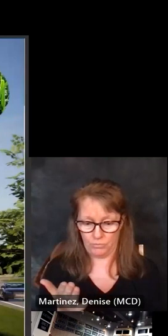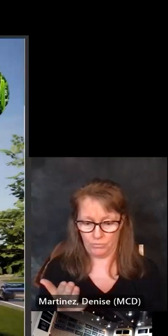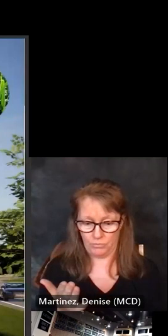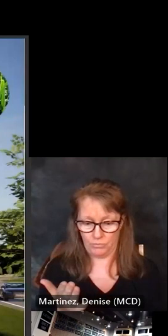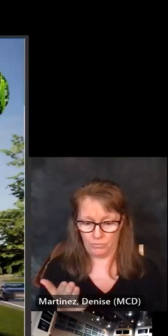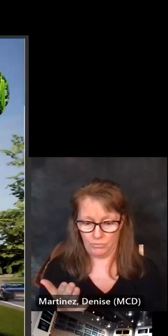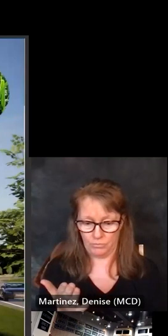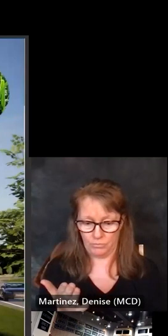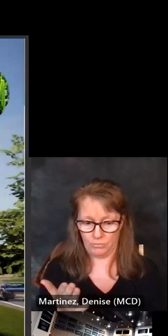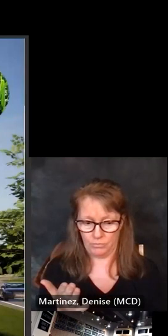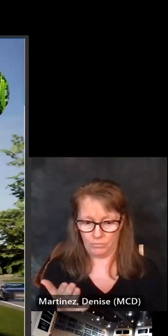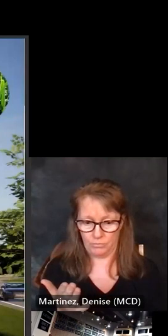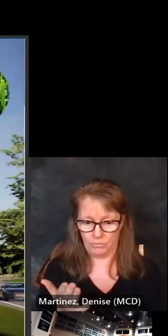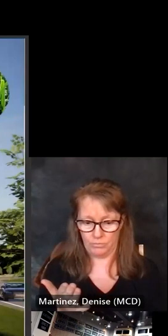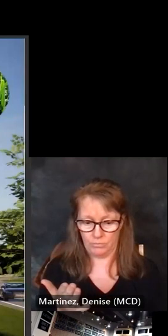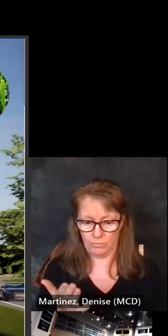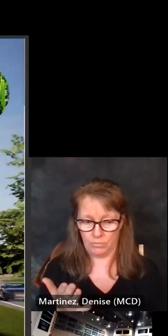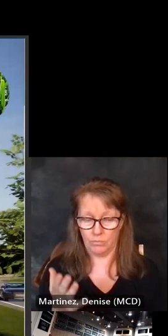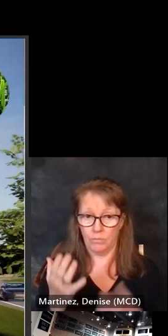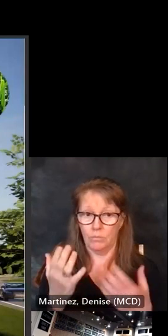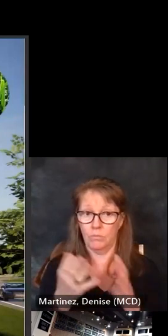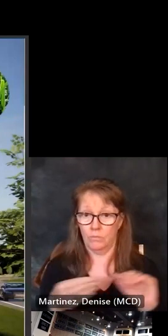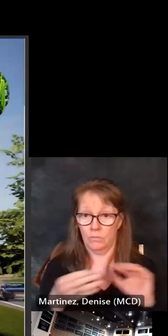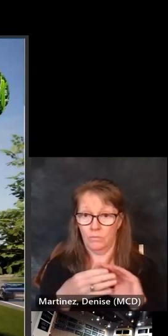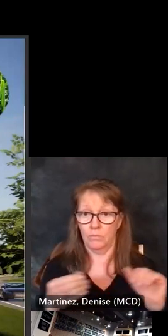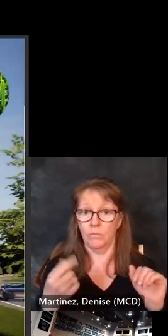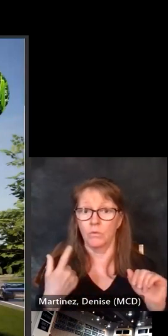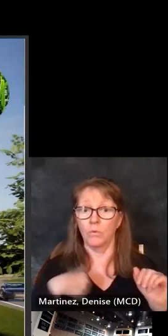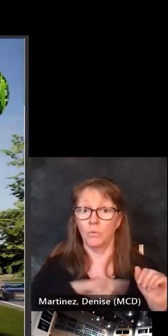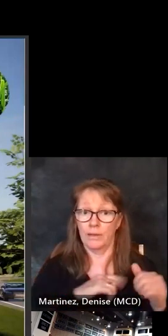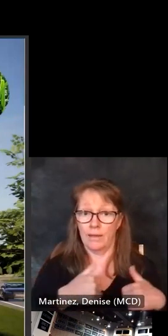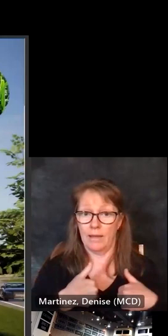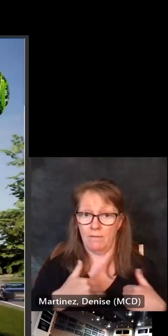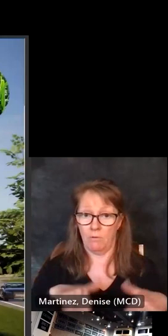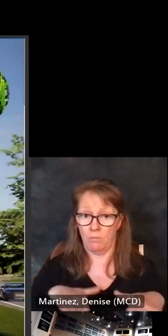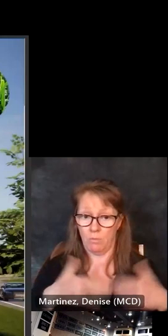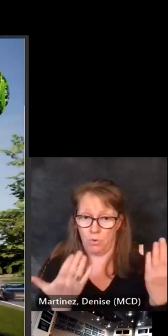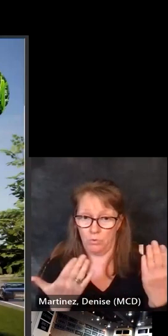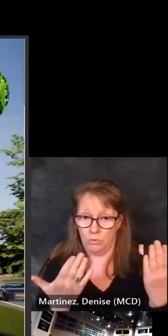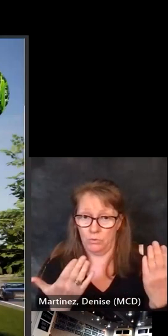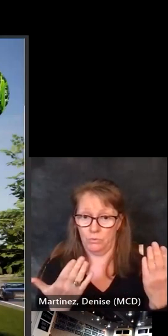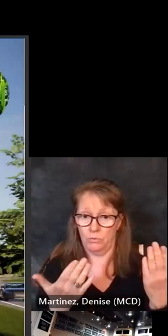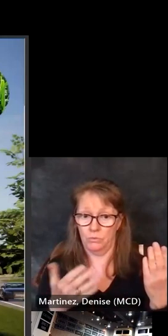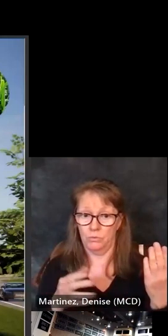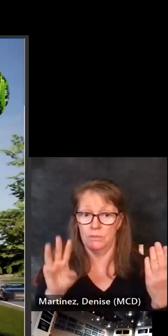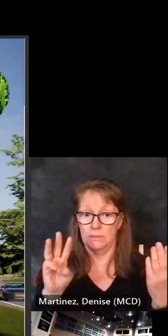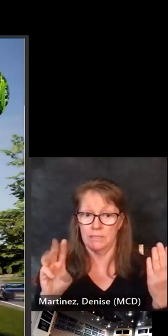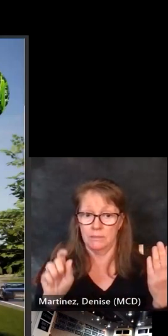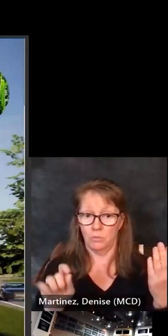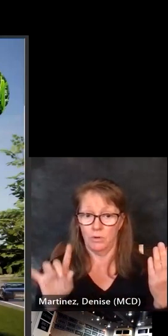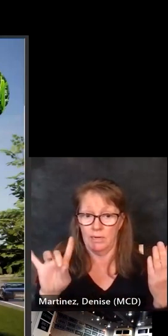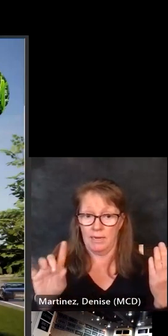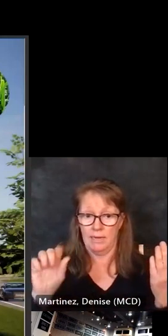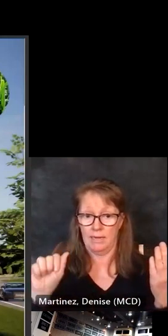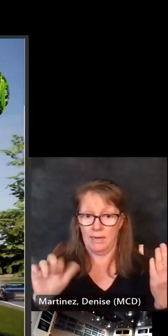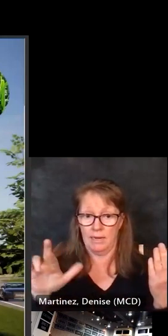I think what I'd say is, you know, we have a proposal here. It's 6.8 acres open, you know,